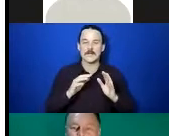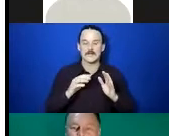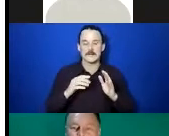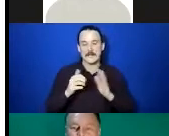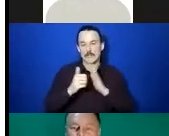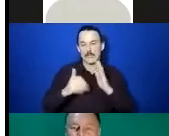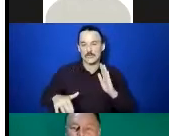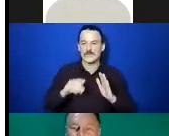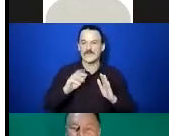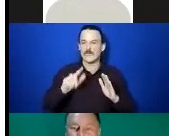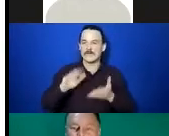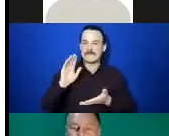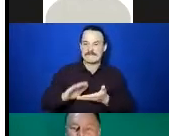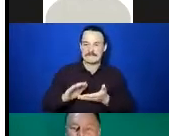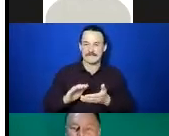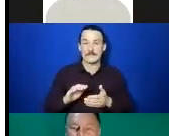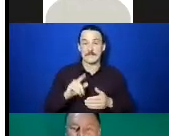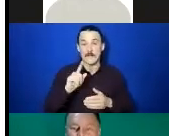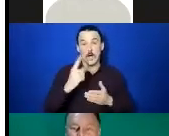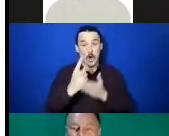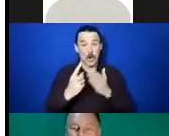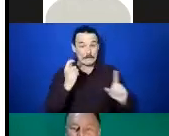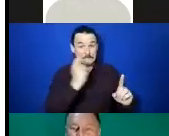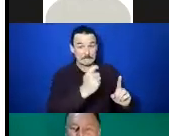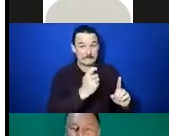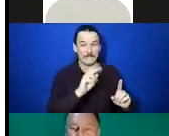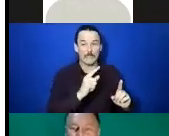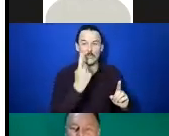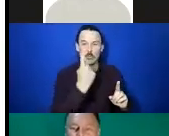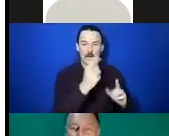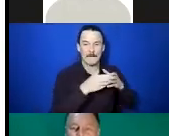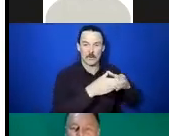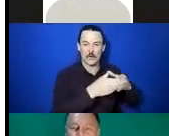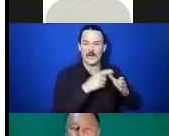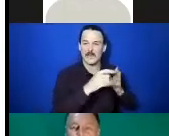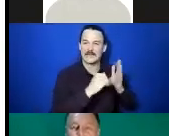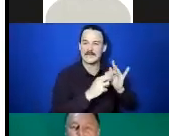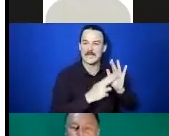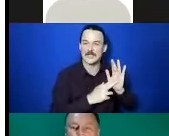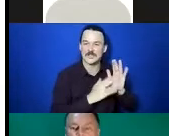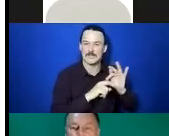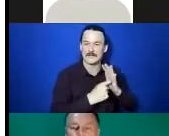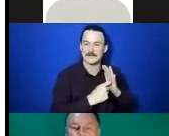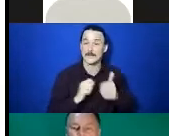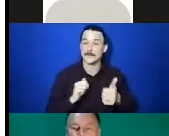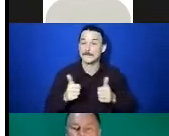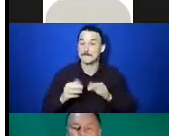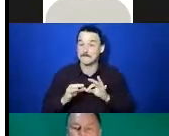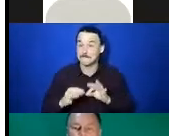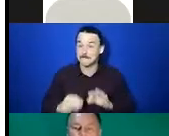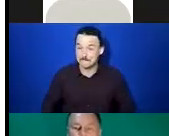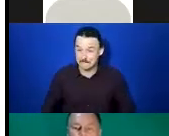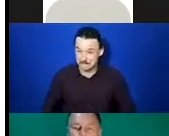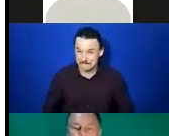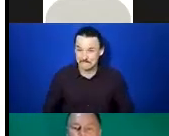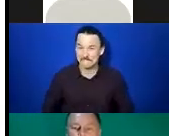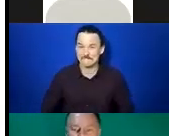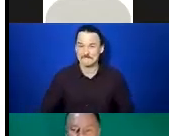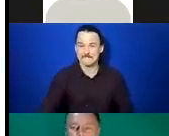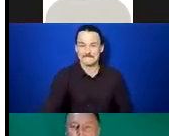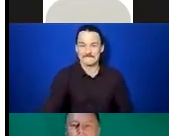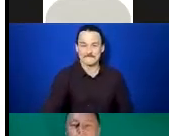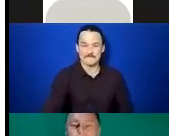only convicted for the murder of the station master. 10 years after his imprisonment, he was